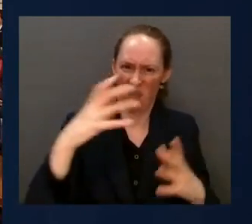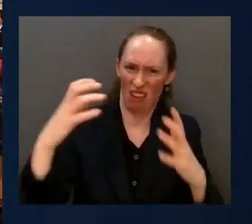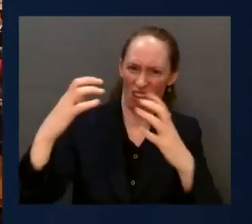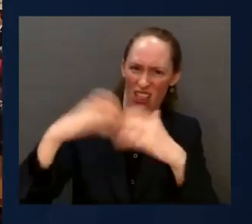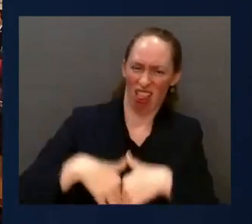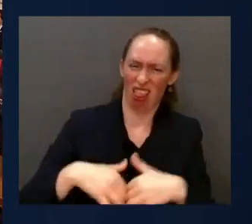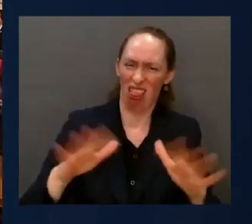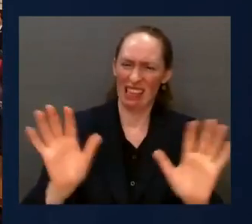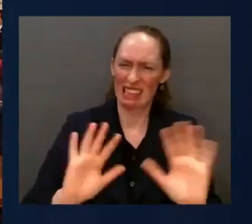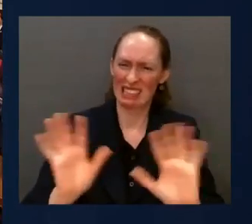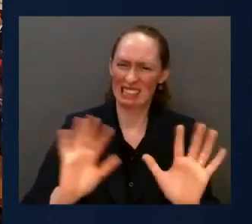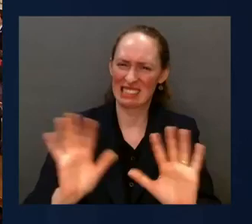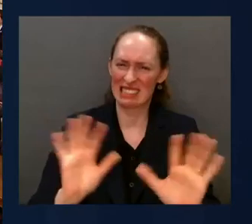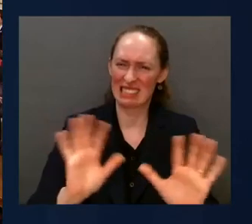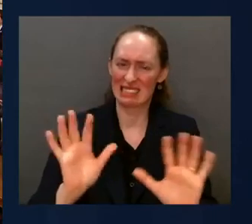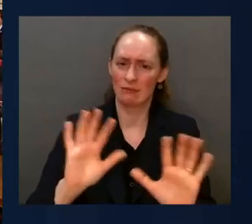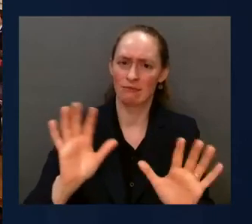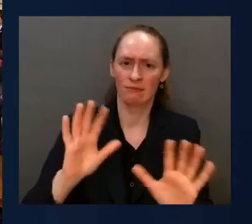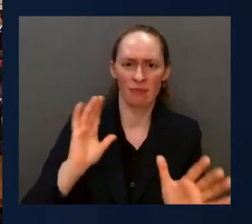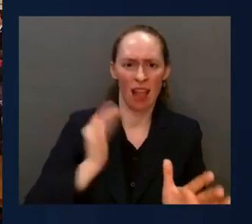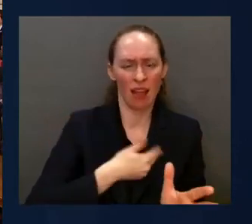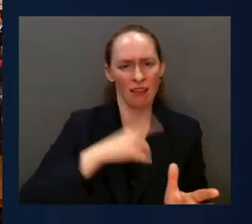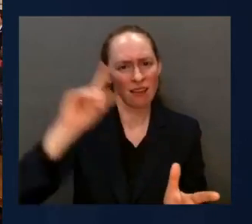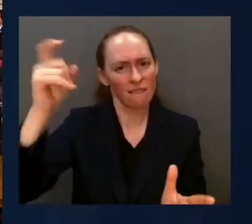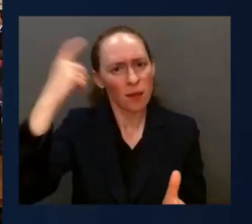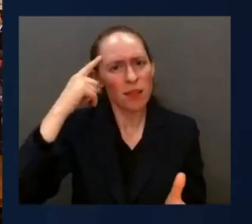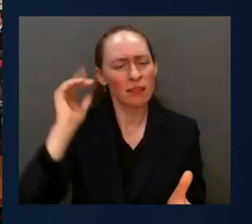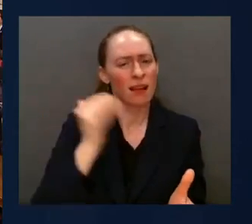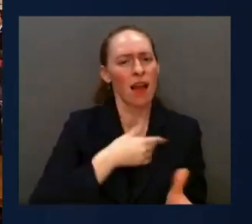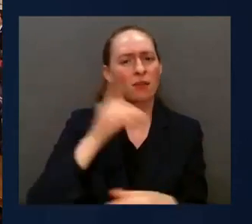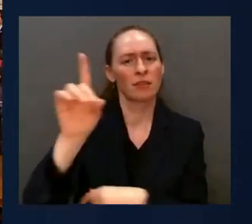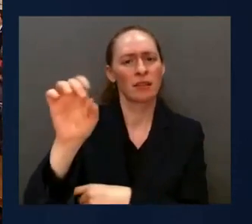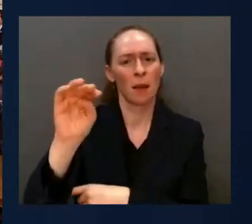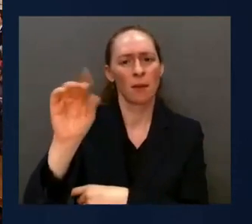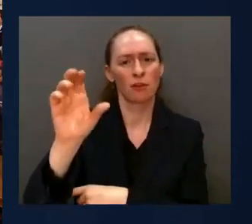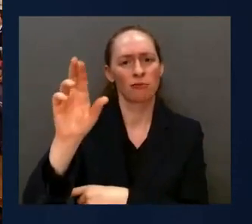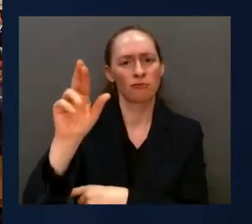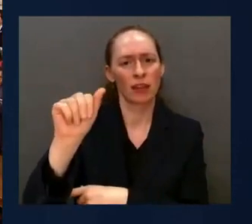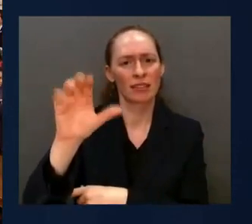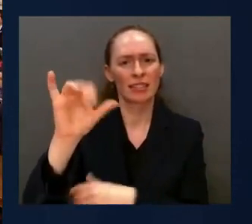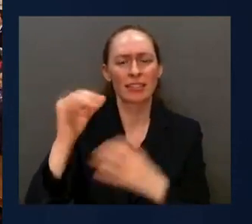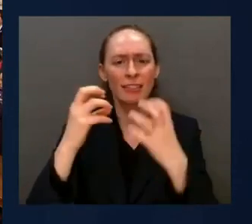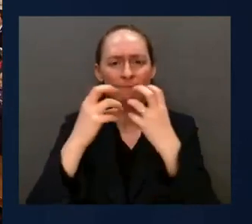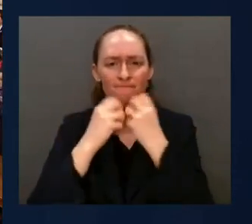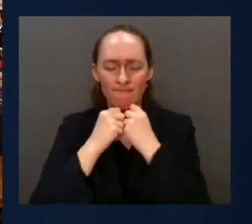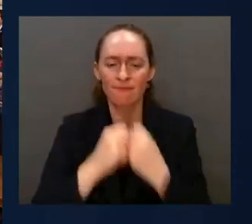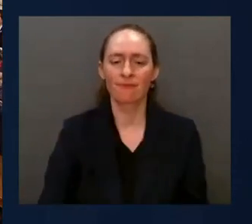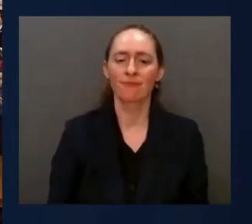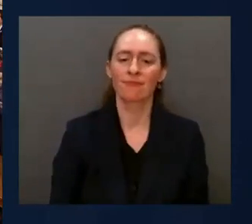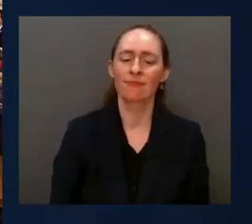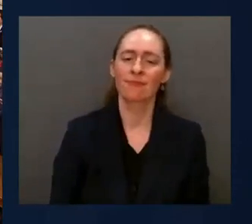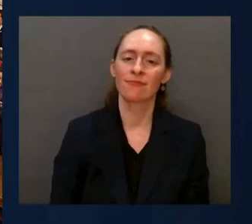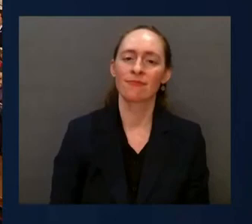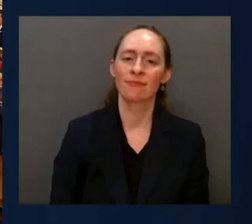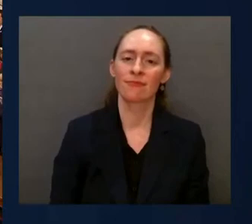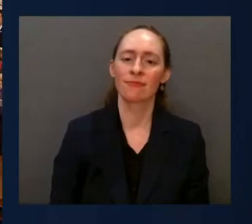Democracy must not be a partisan issue. It's an American issue.